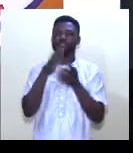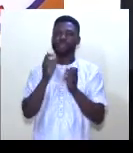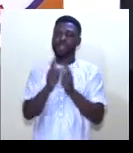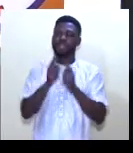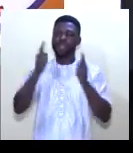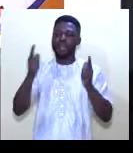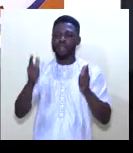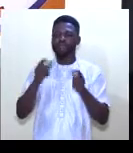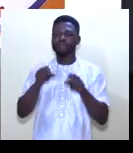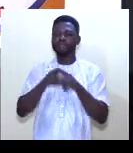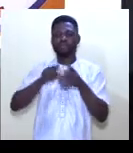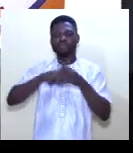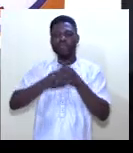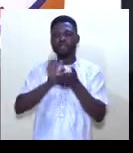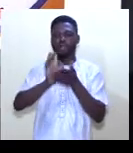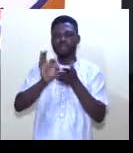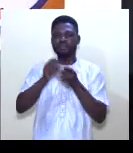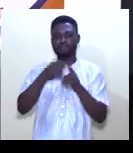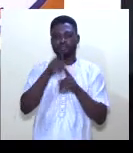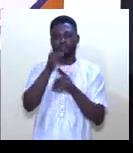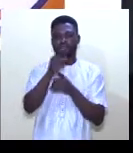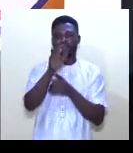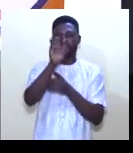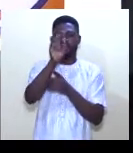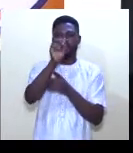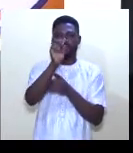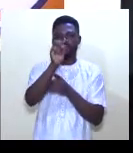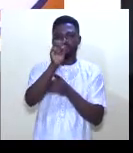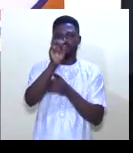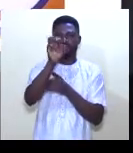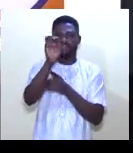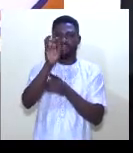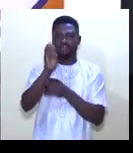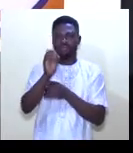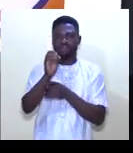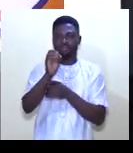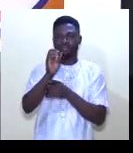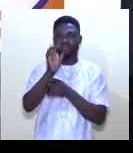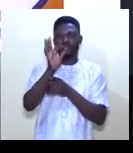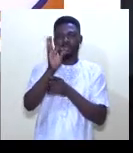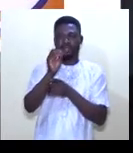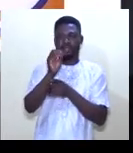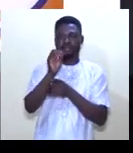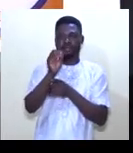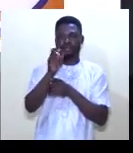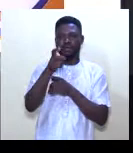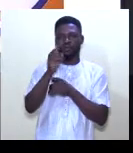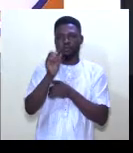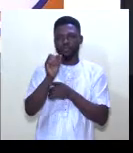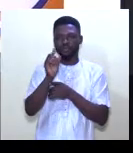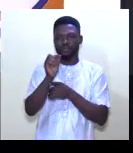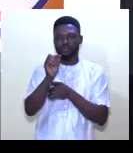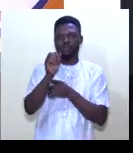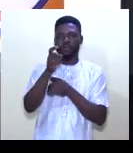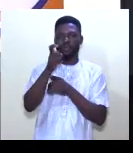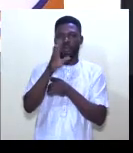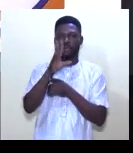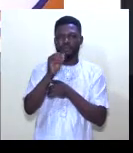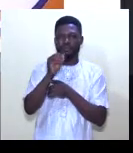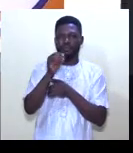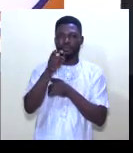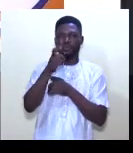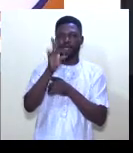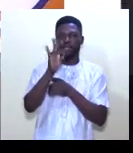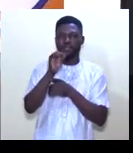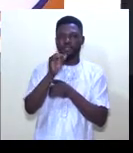this is the larger angle. So you start counting from here. So in 30 is 30, 60, 90,